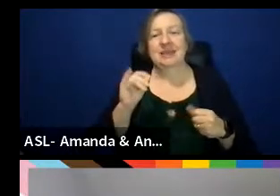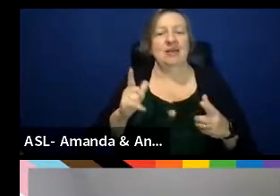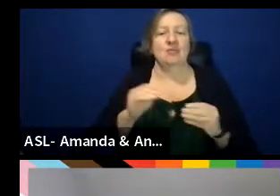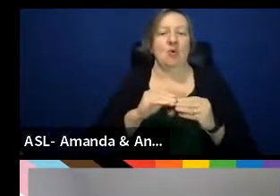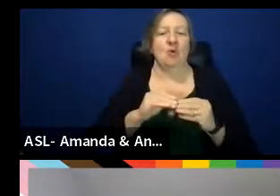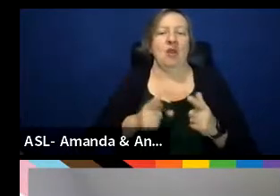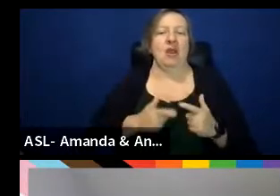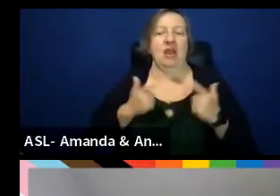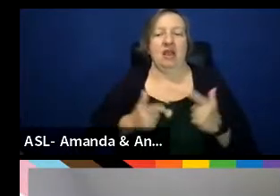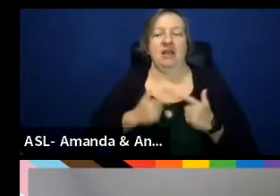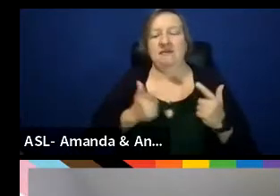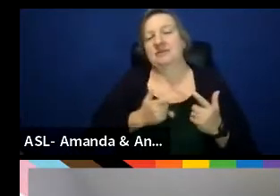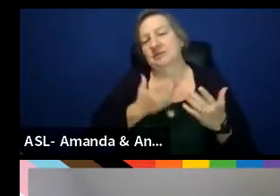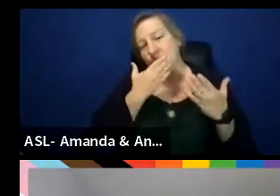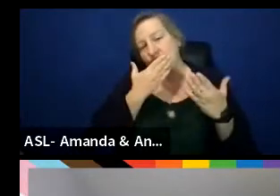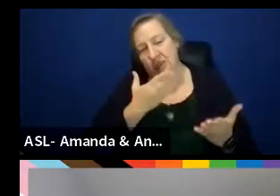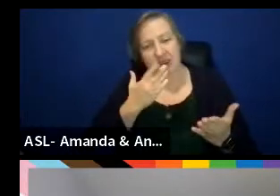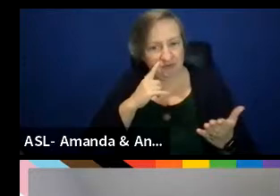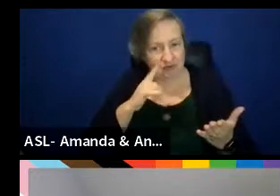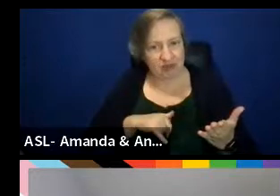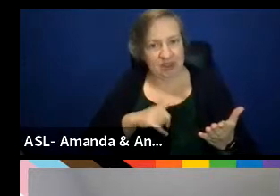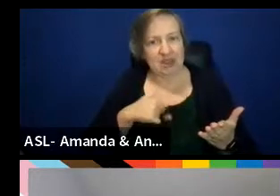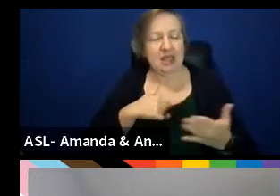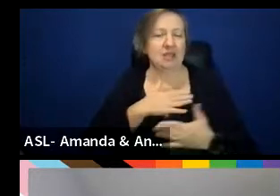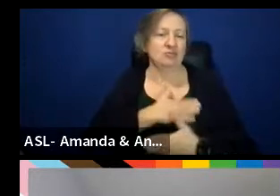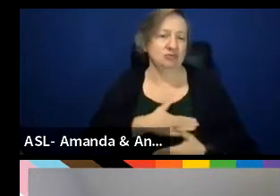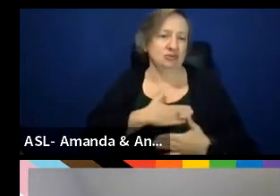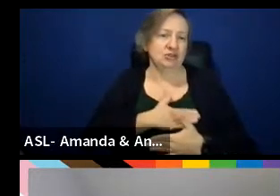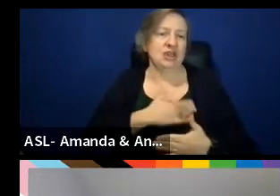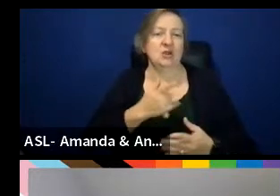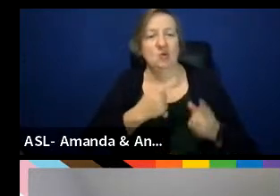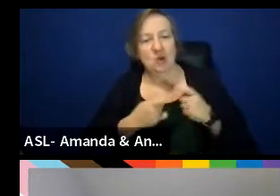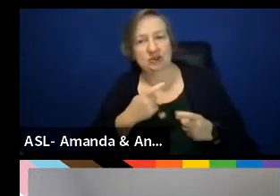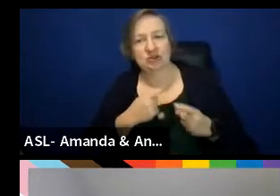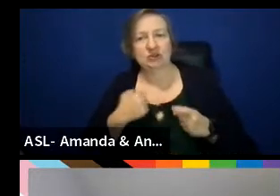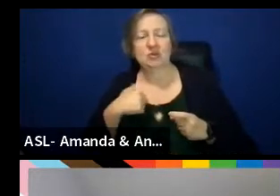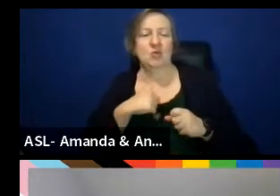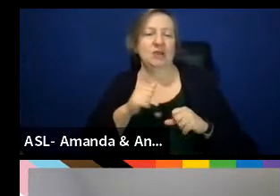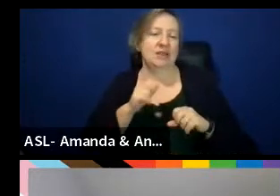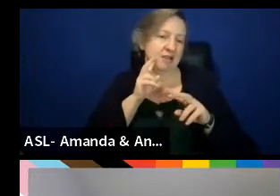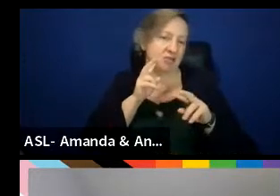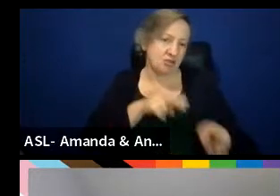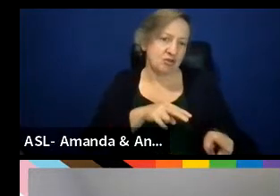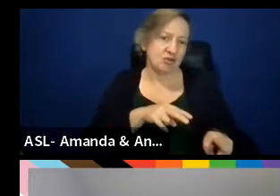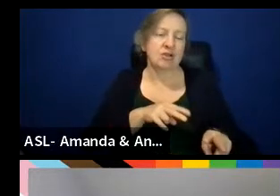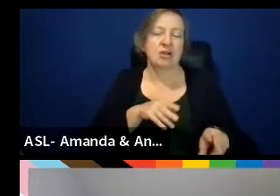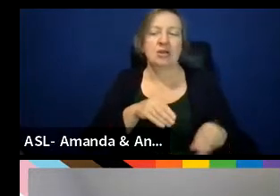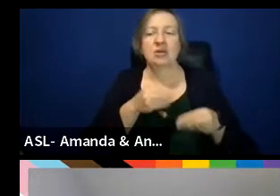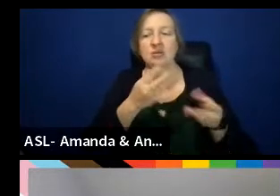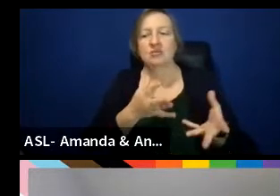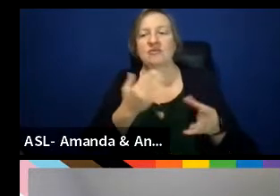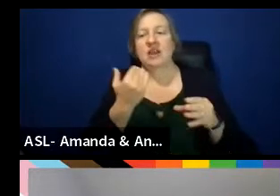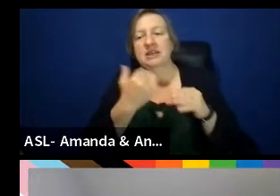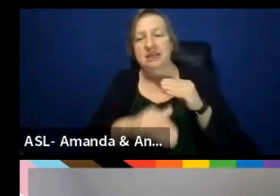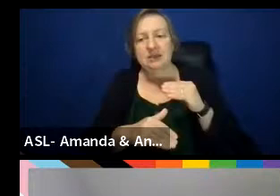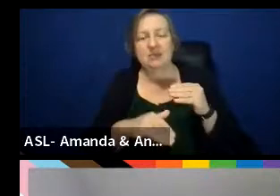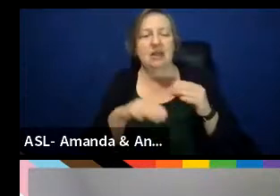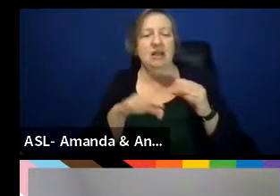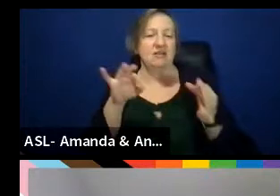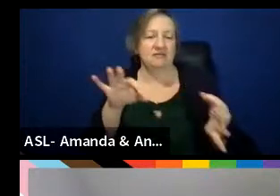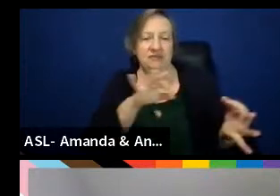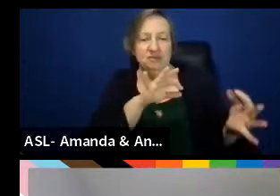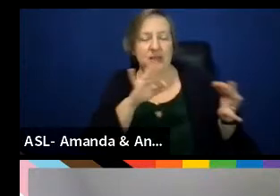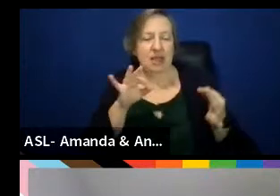So thank you for that. And I do appreciate the questions, and we can take a peek and provide email